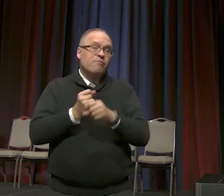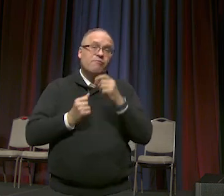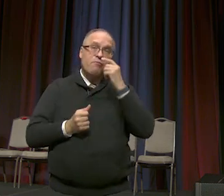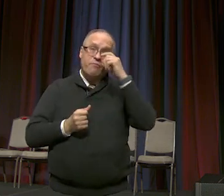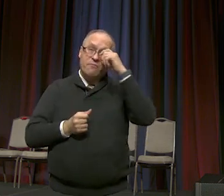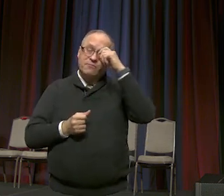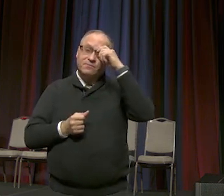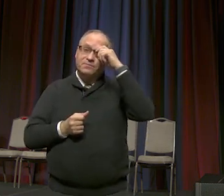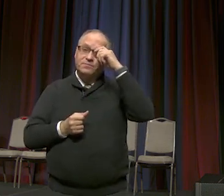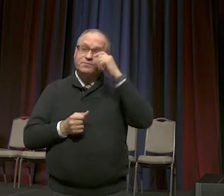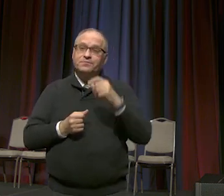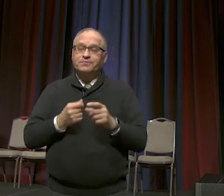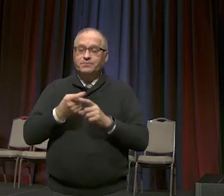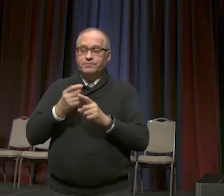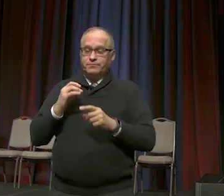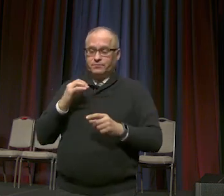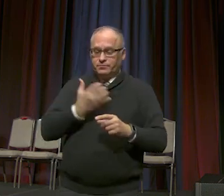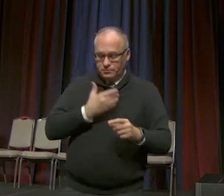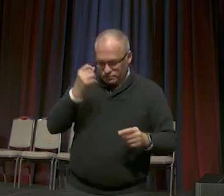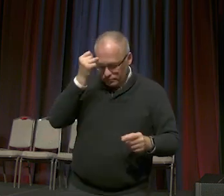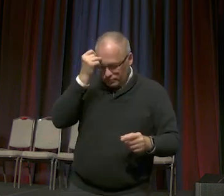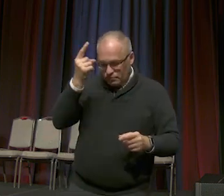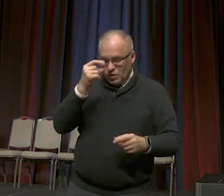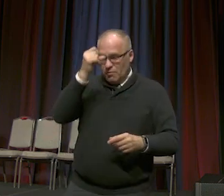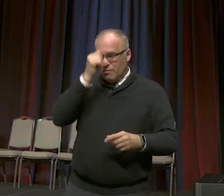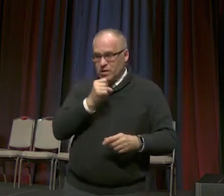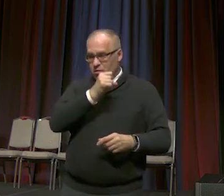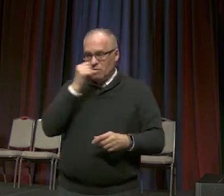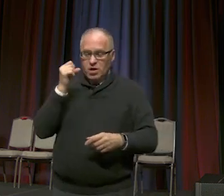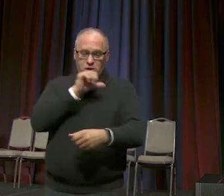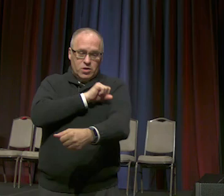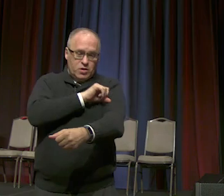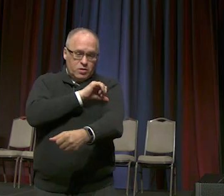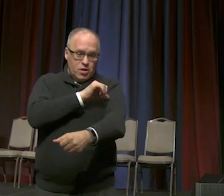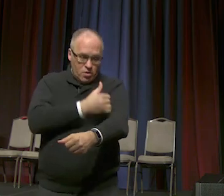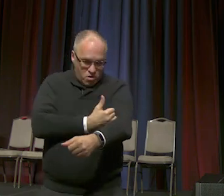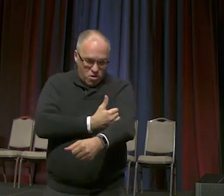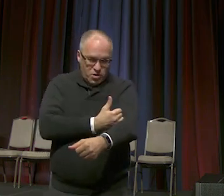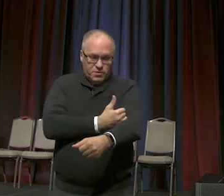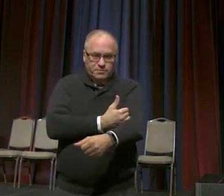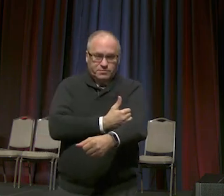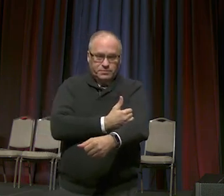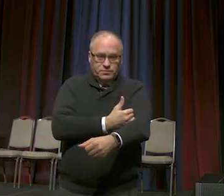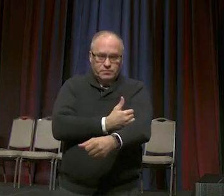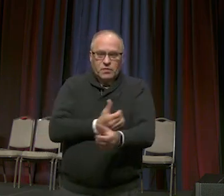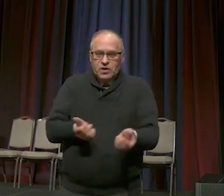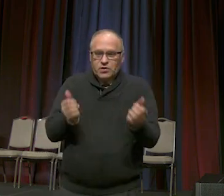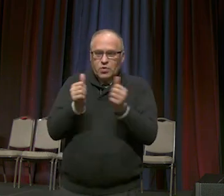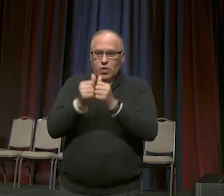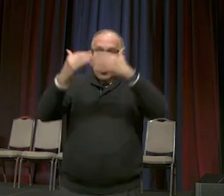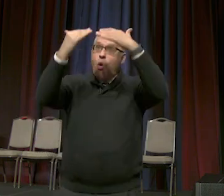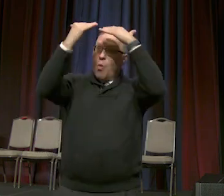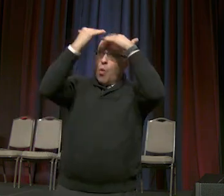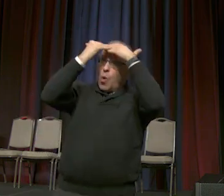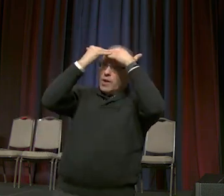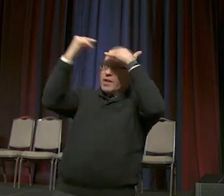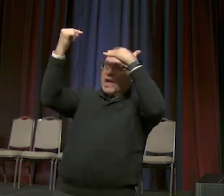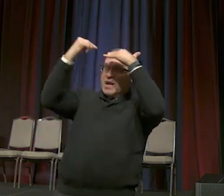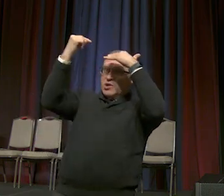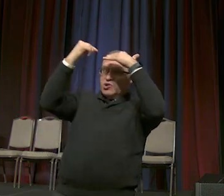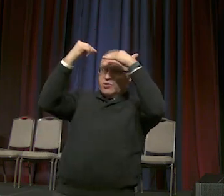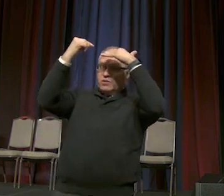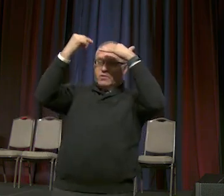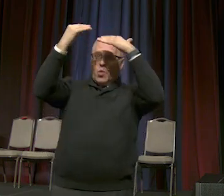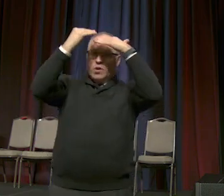and our understanding is that sacramental authority goes with ordination, and it